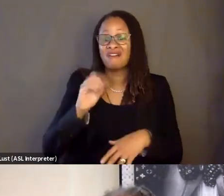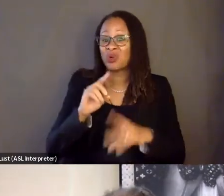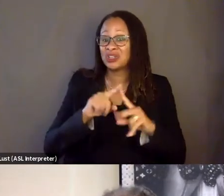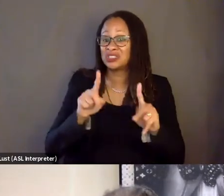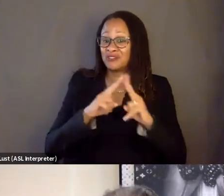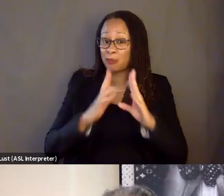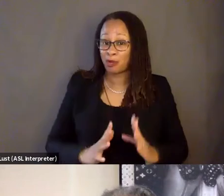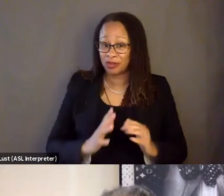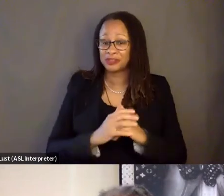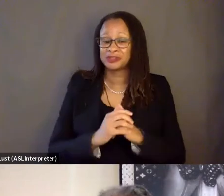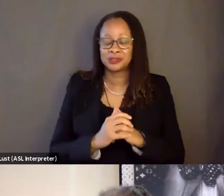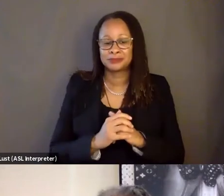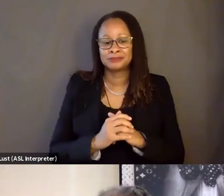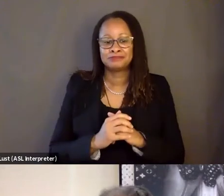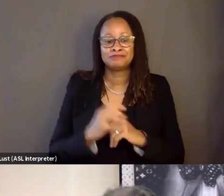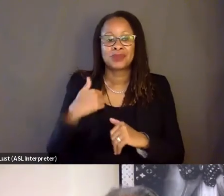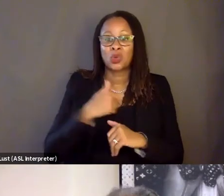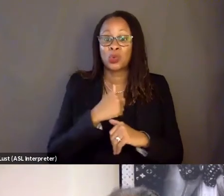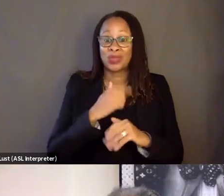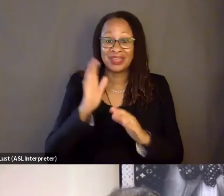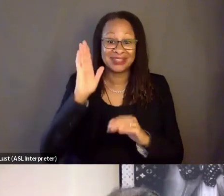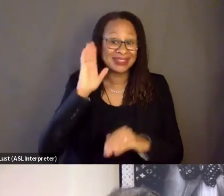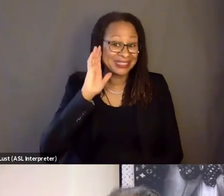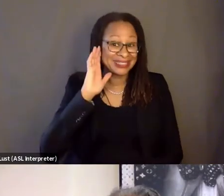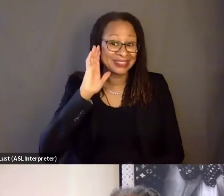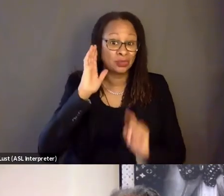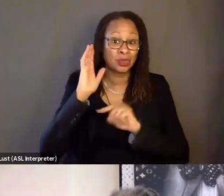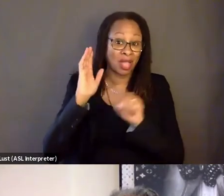partners. And we listened to them.